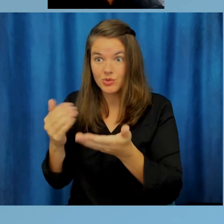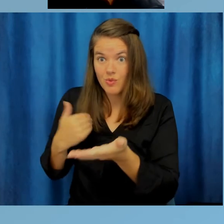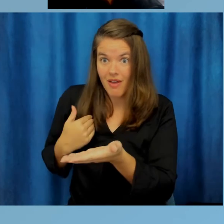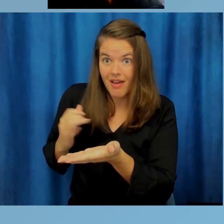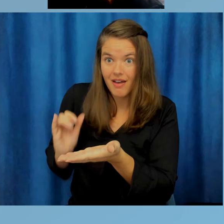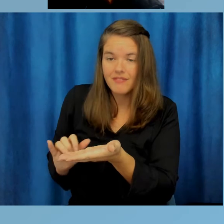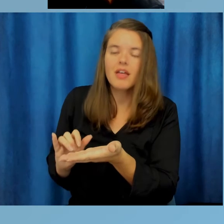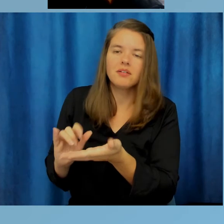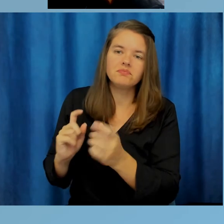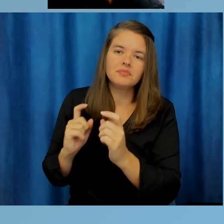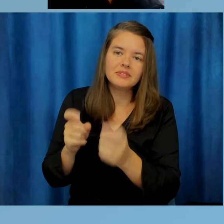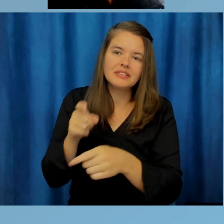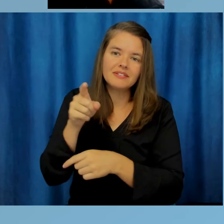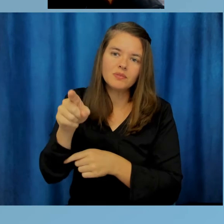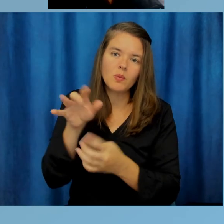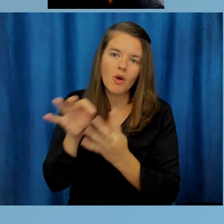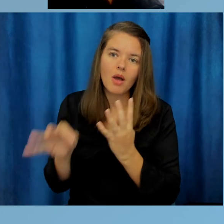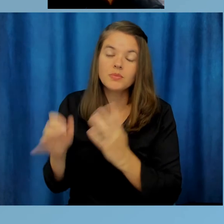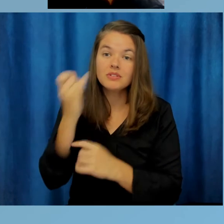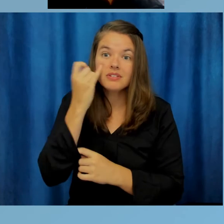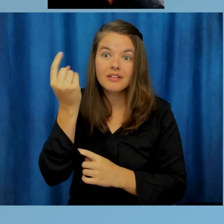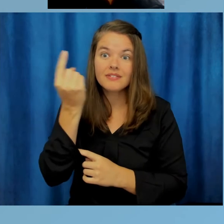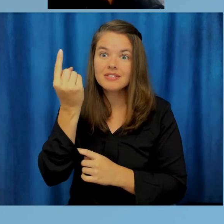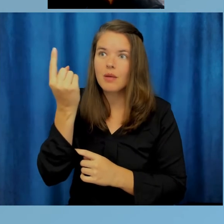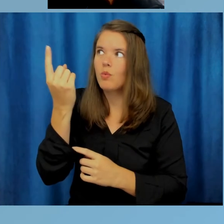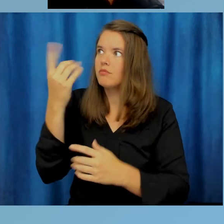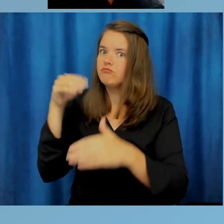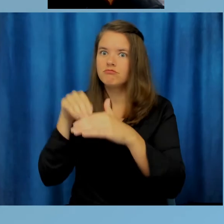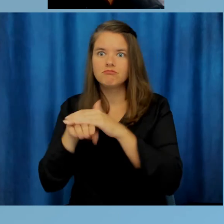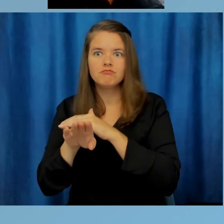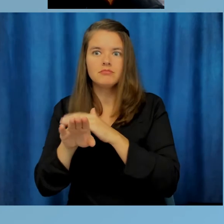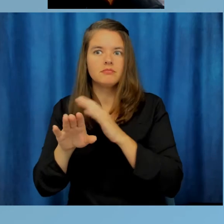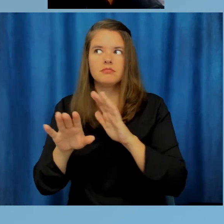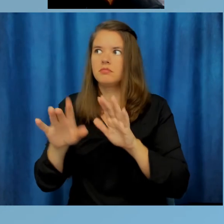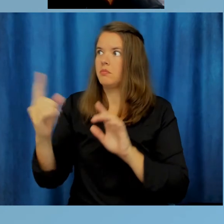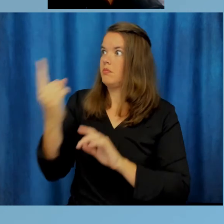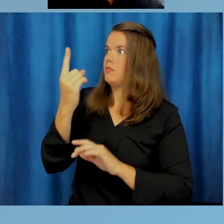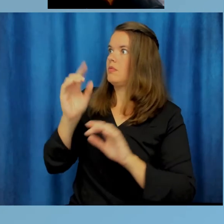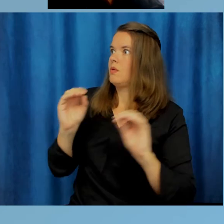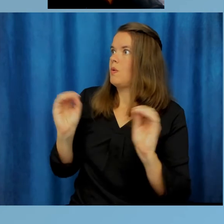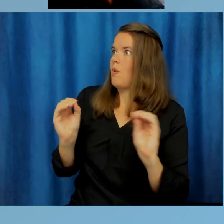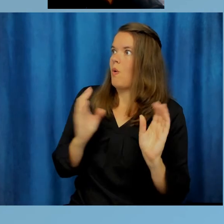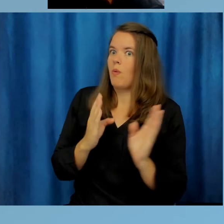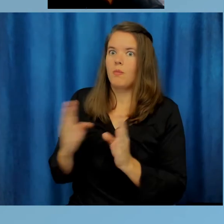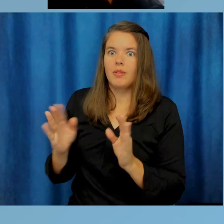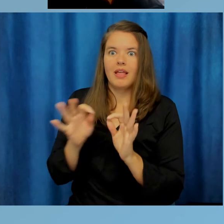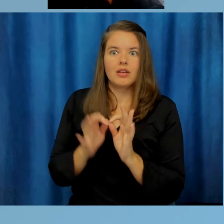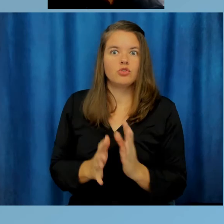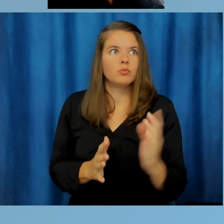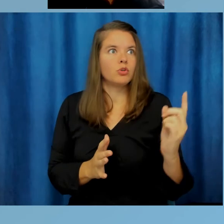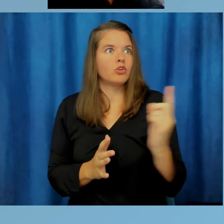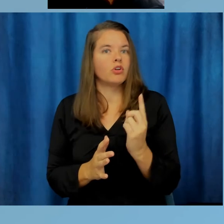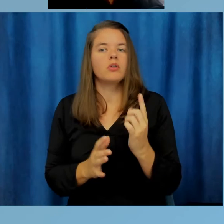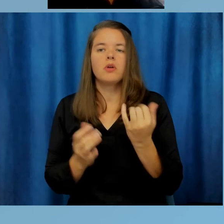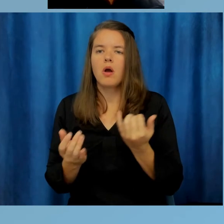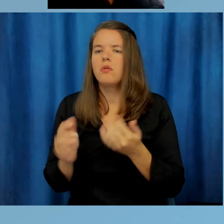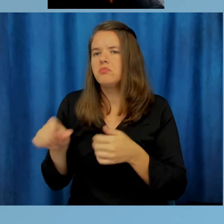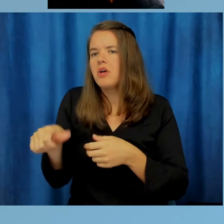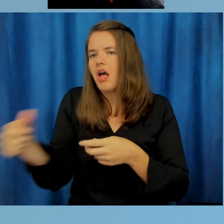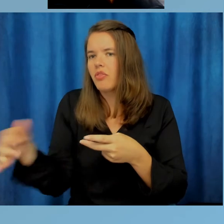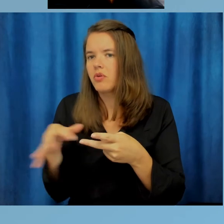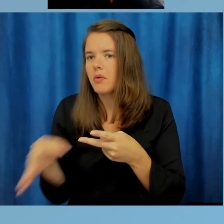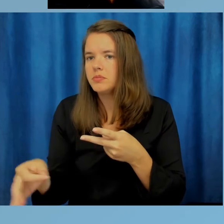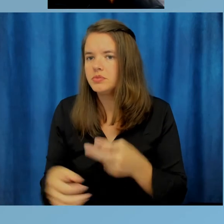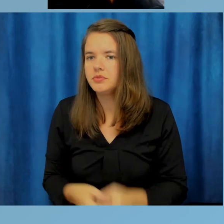interpreting service, again, gives you another option if somebody just walks in and there's no plan interpreter there for